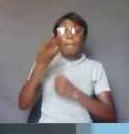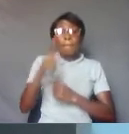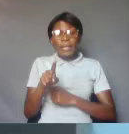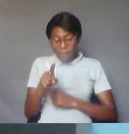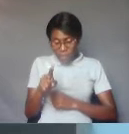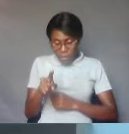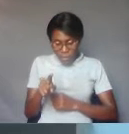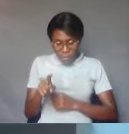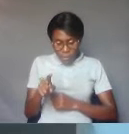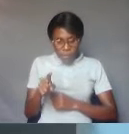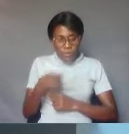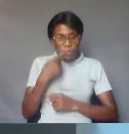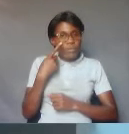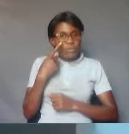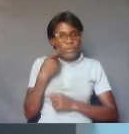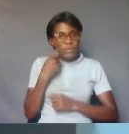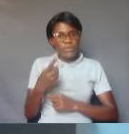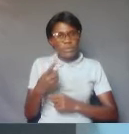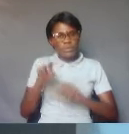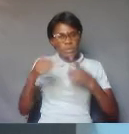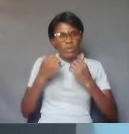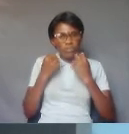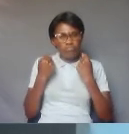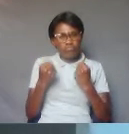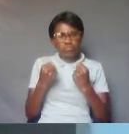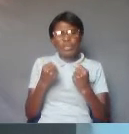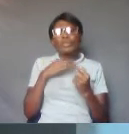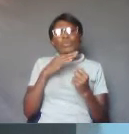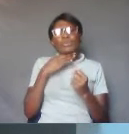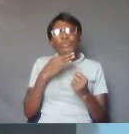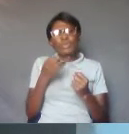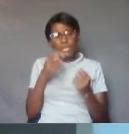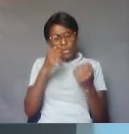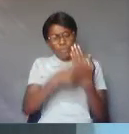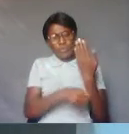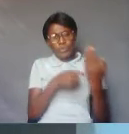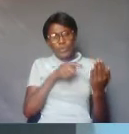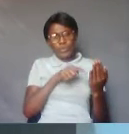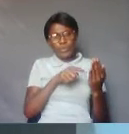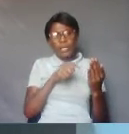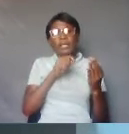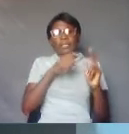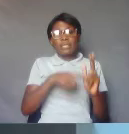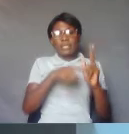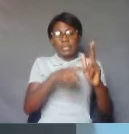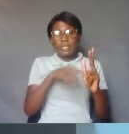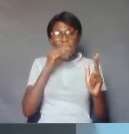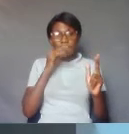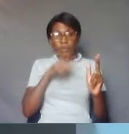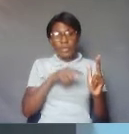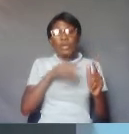image that he finds quite powerful in the story, and that is Jesus in the Passion narrative as